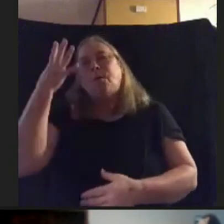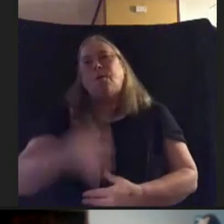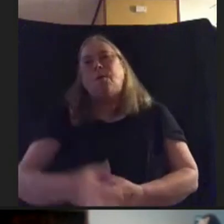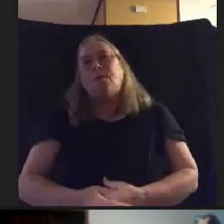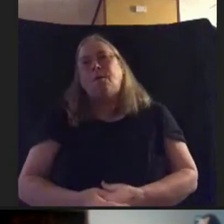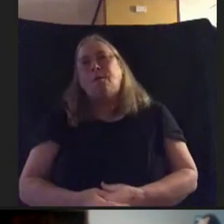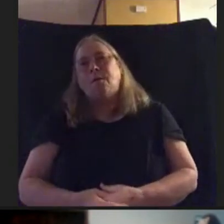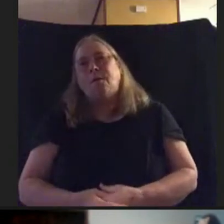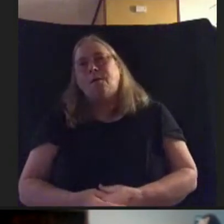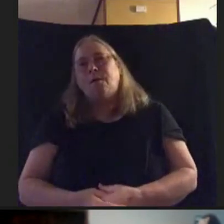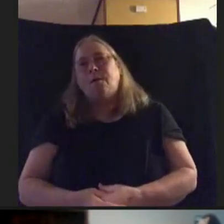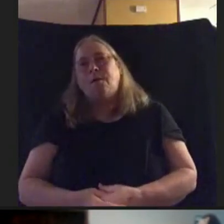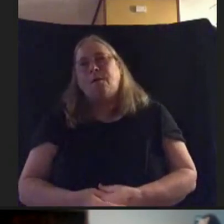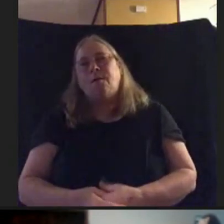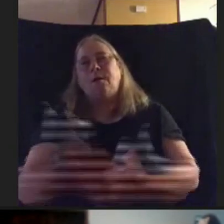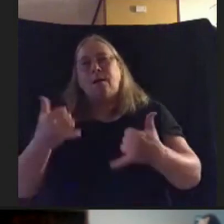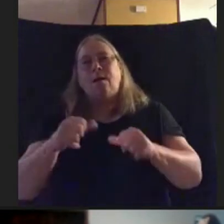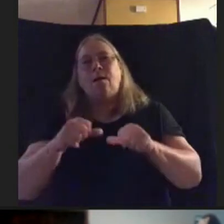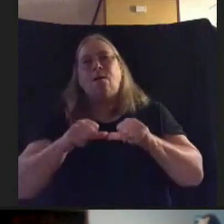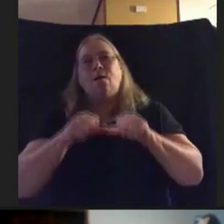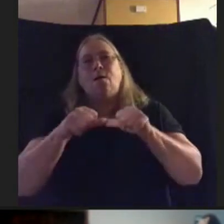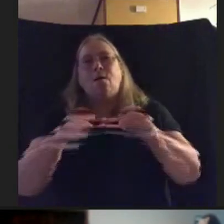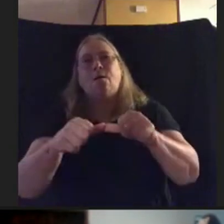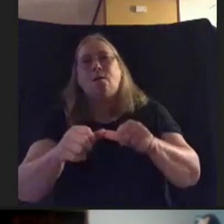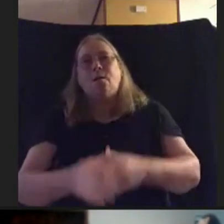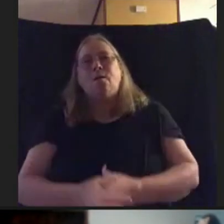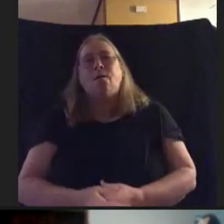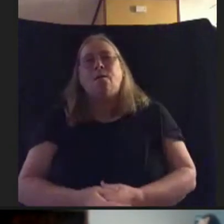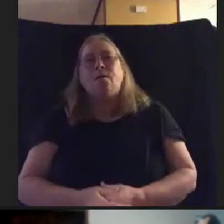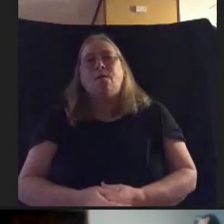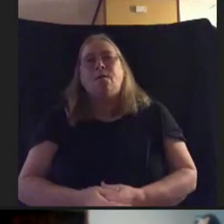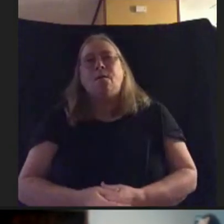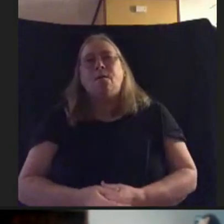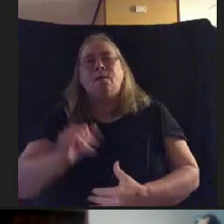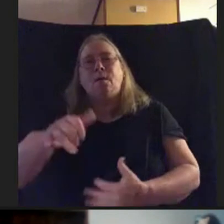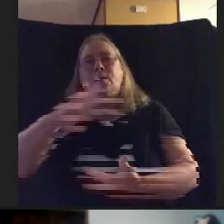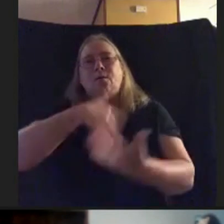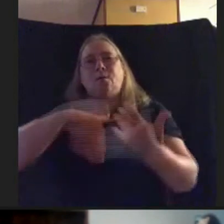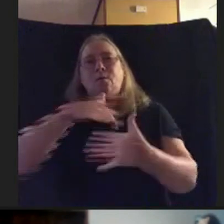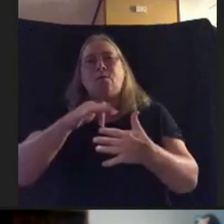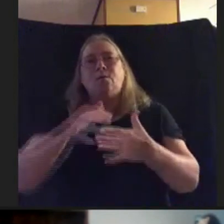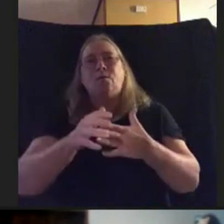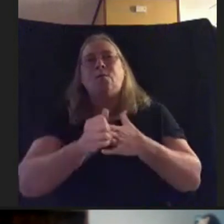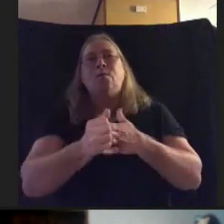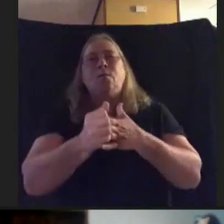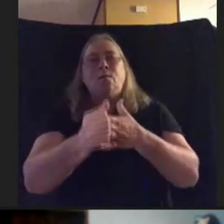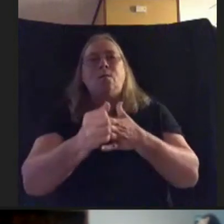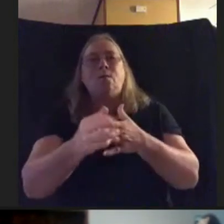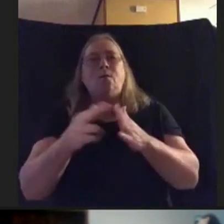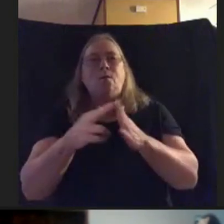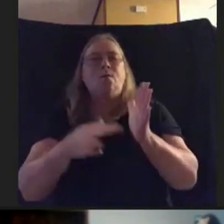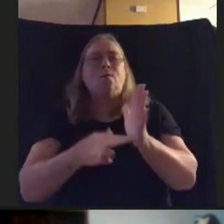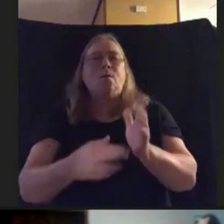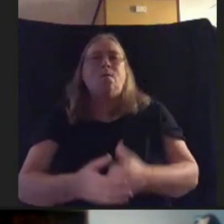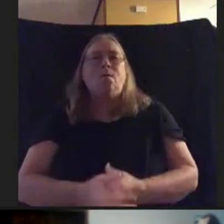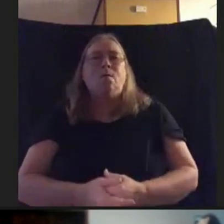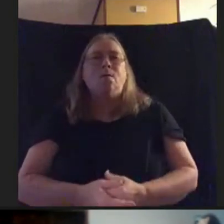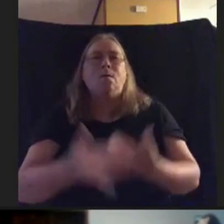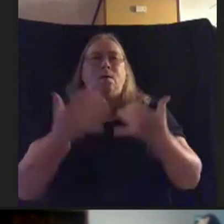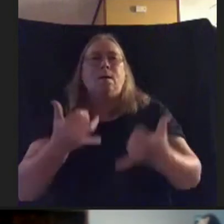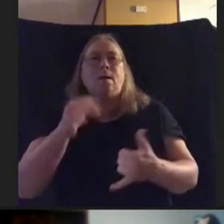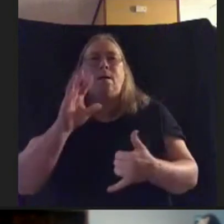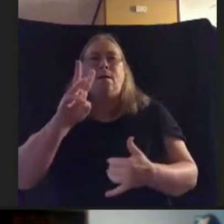got to continue on with practicing all the social guidelines, even if we've had our second dose. Okay,